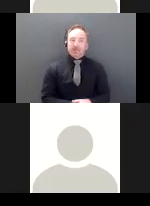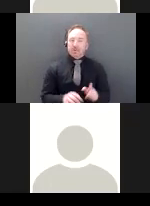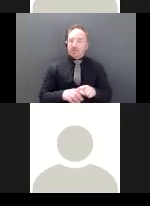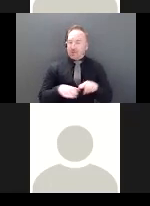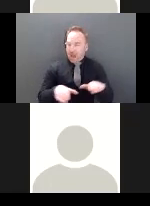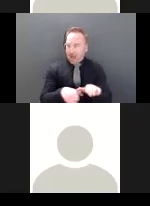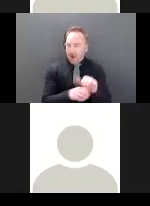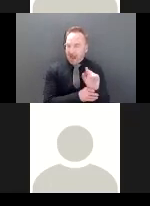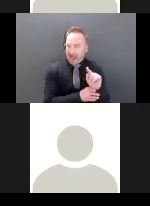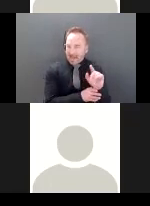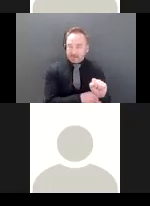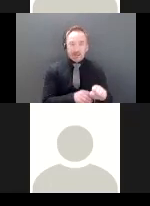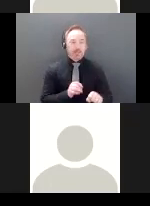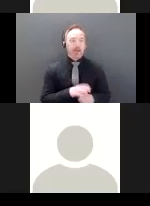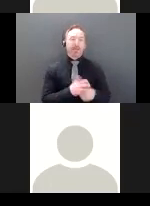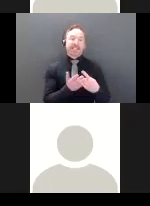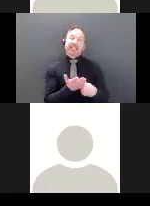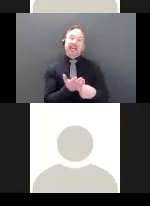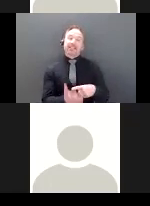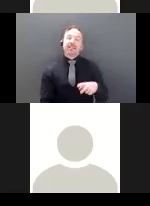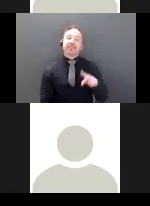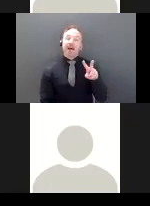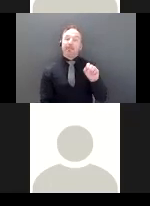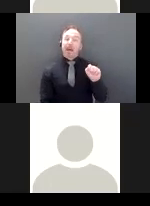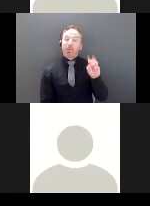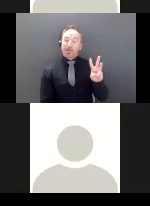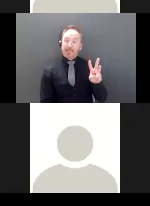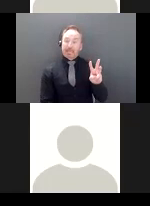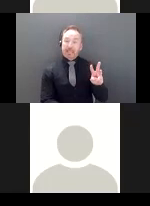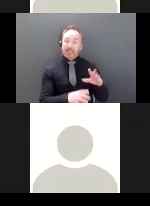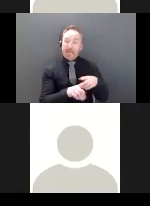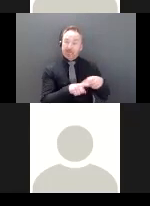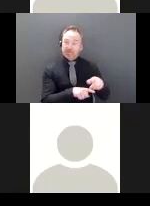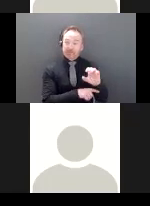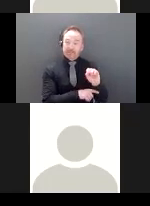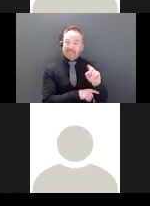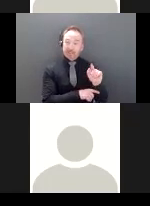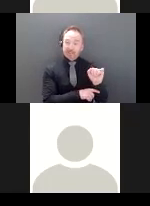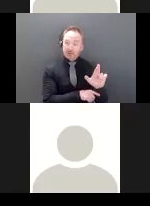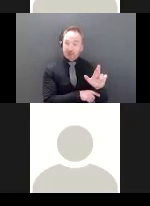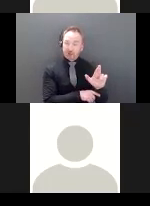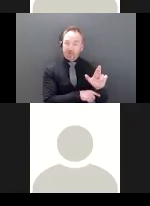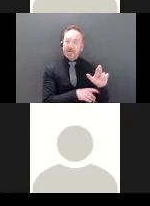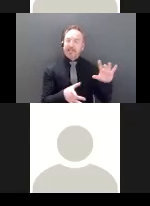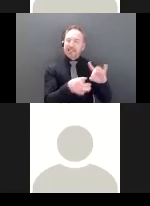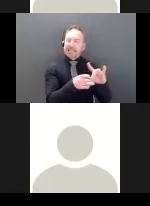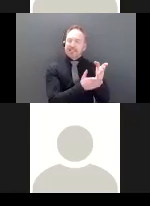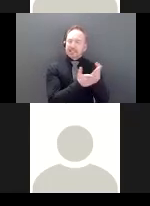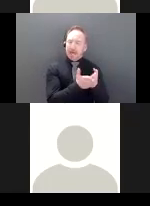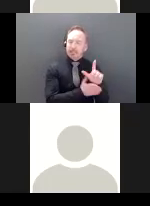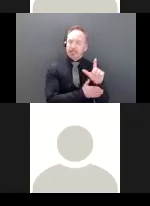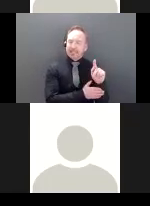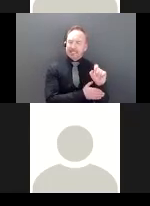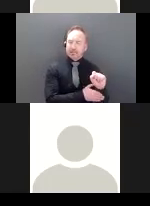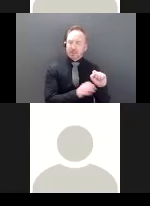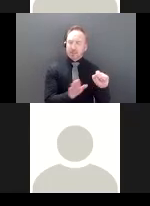about the violence against women sector, we'll specifically give you some links to this, those of you who aren't in the sector.